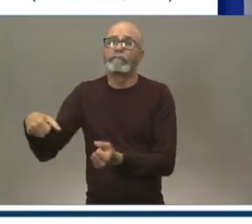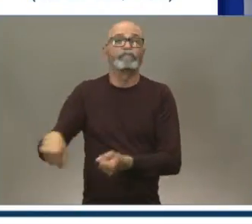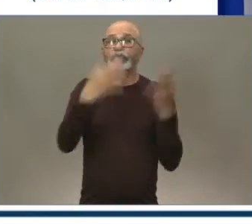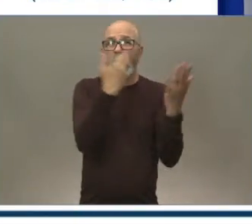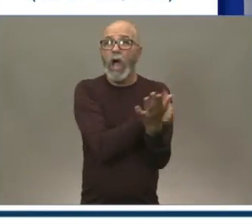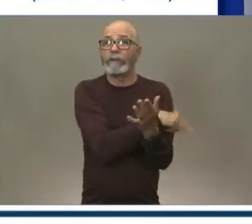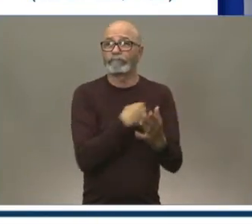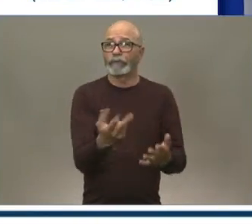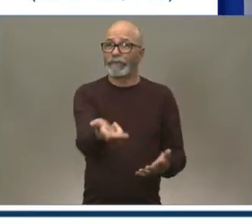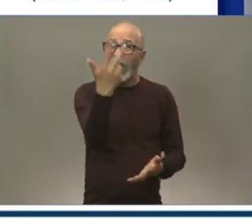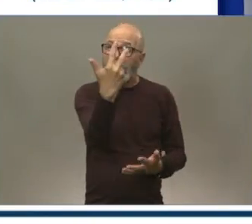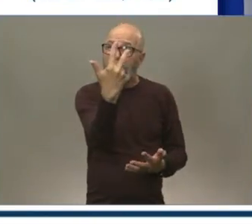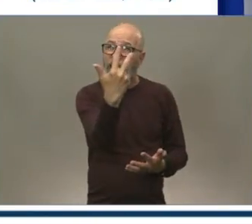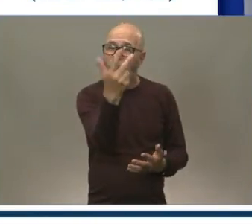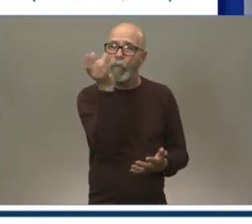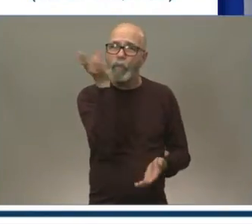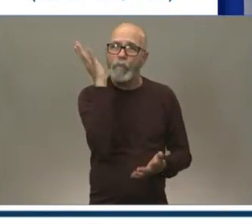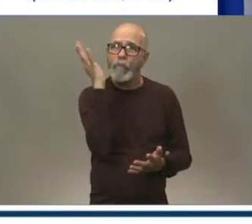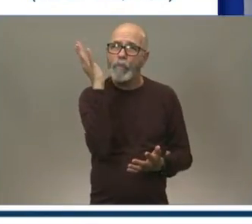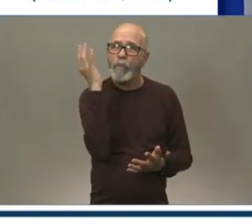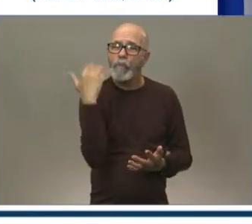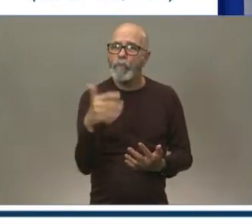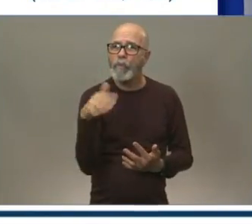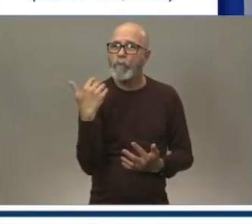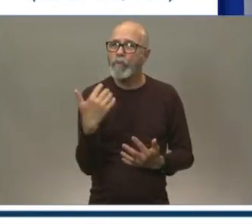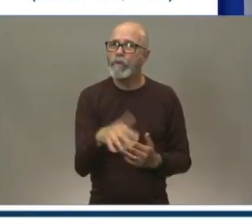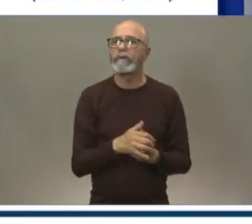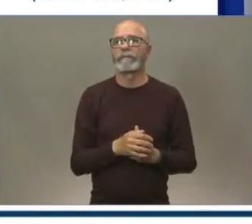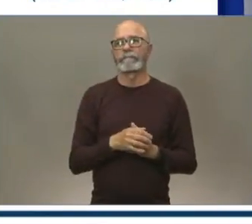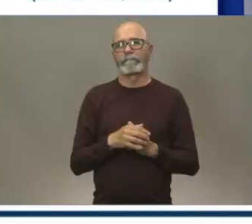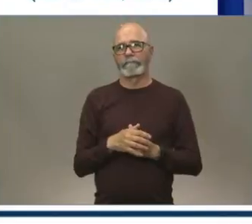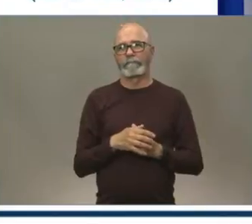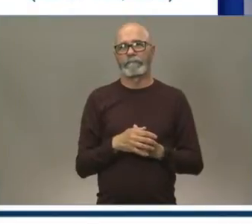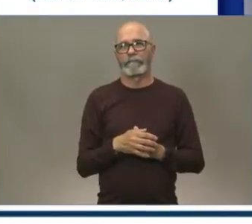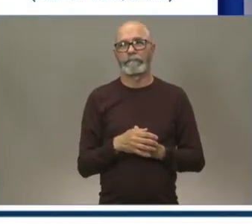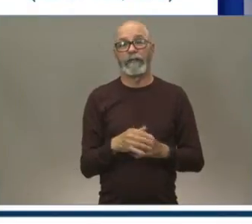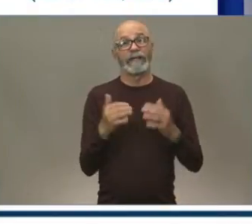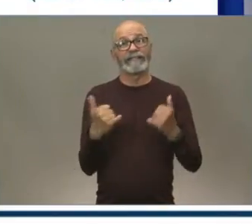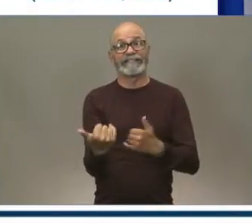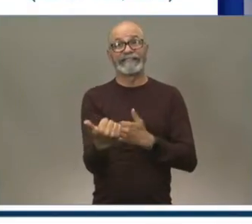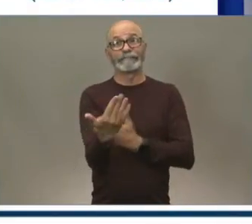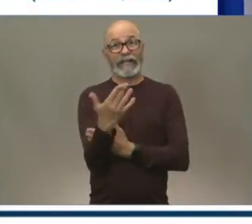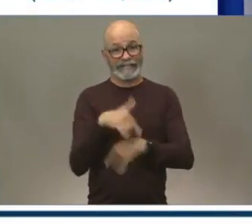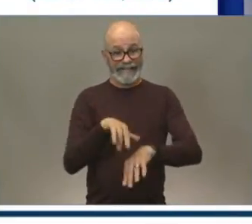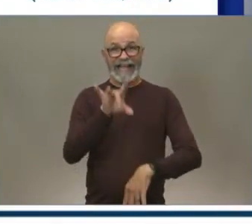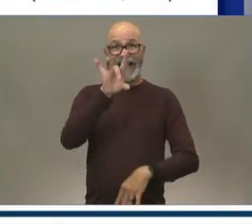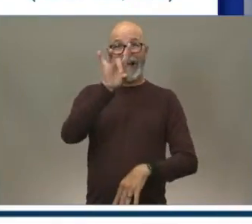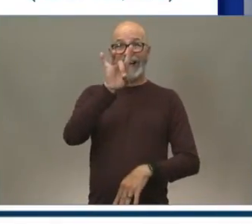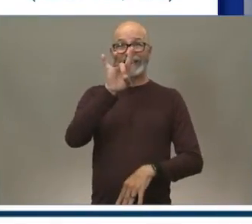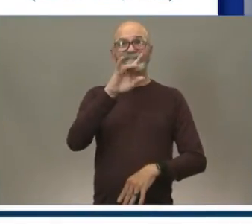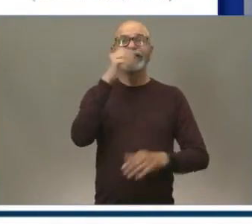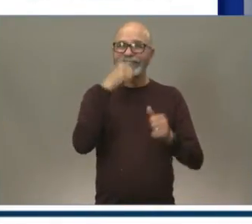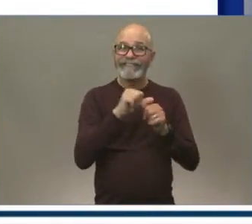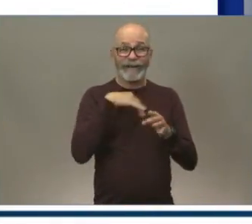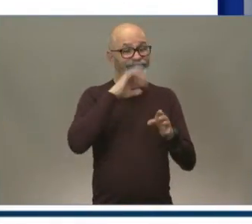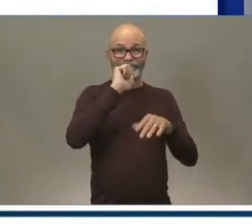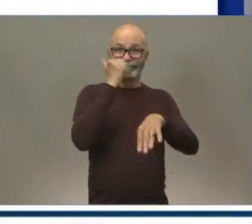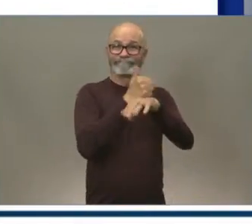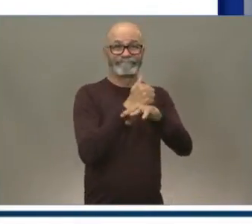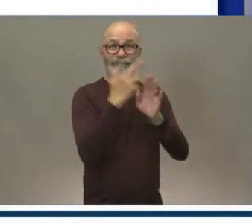at stake here. As you already know, today at 8 a.m. new restrictions were put in place at our border for 4